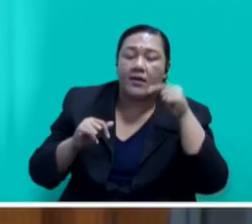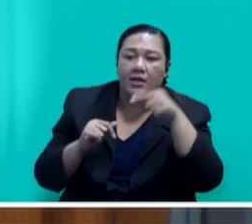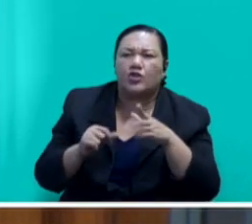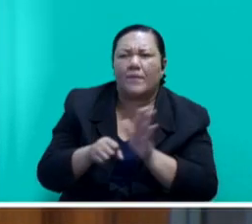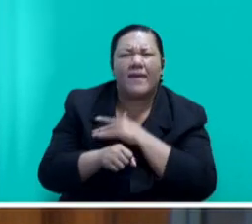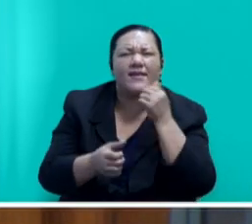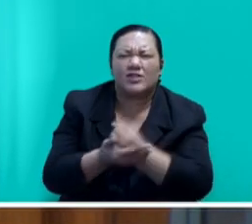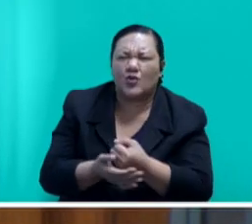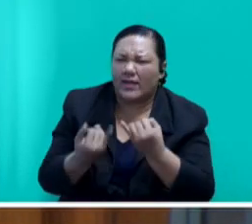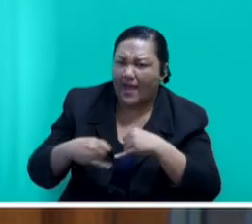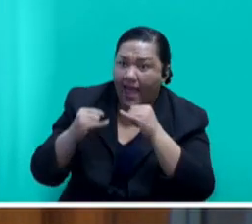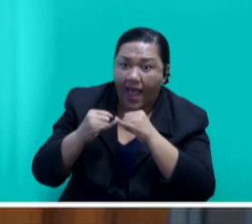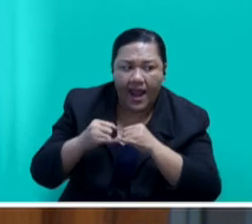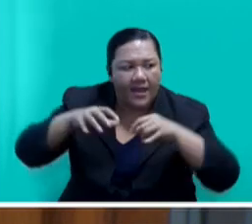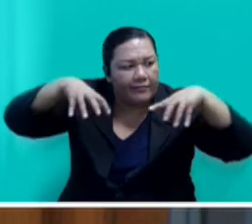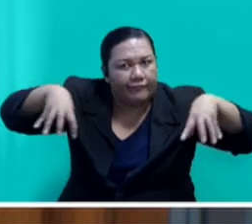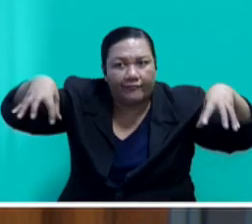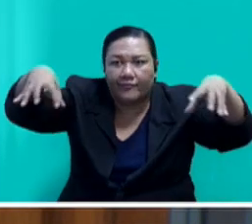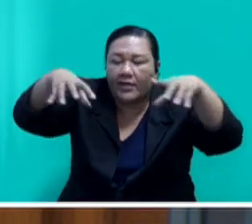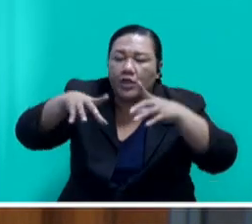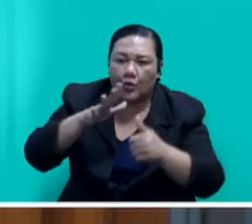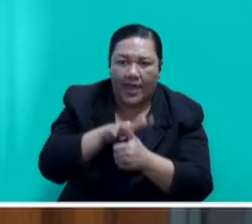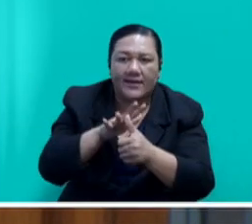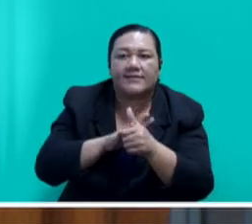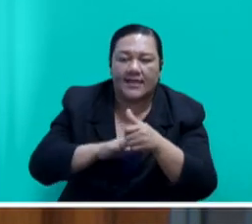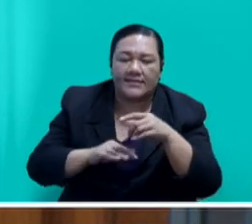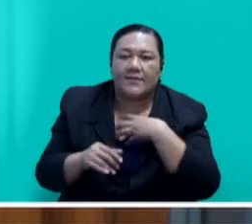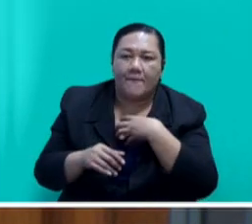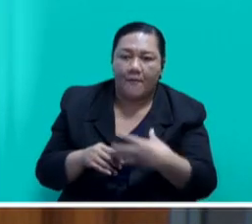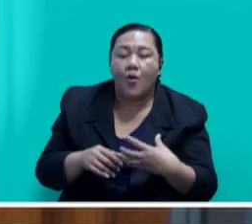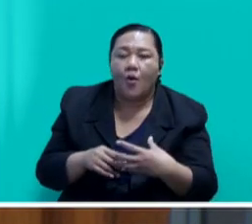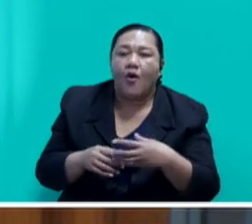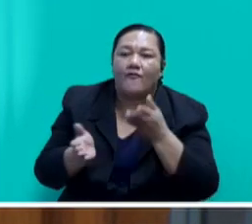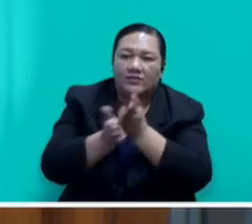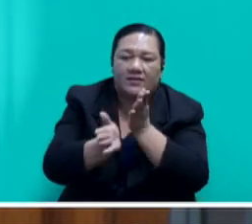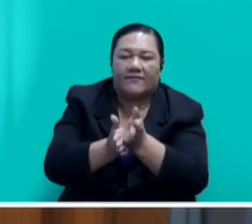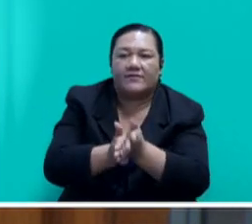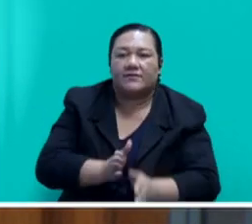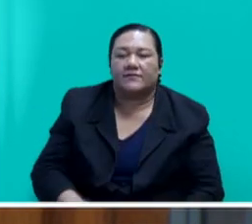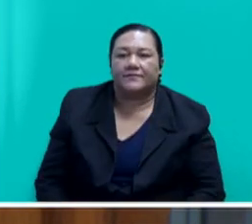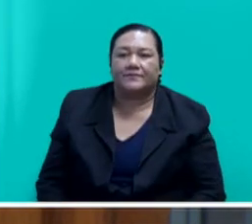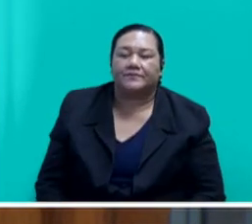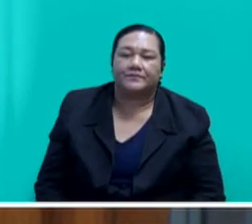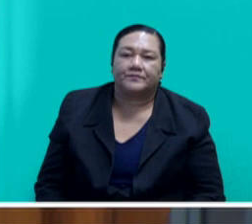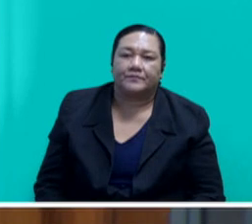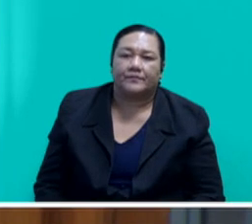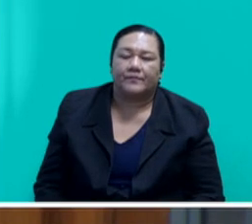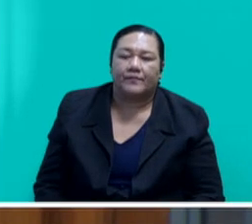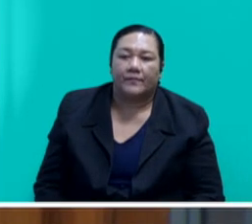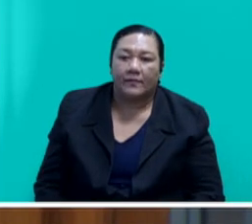island and nearby islands are able to access much needed services. Mr. Speaker,